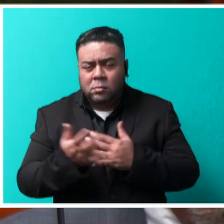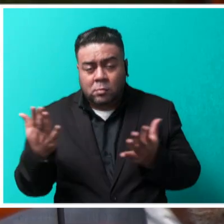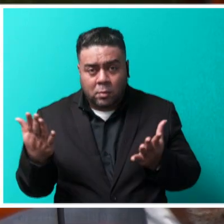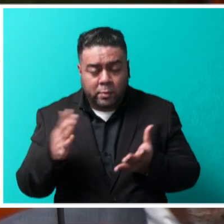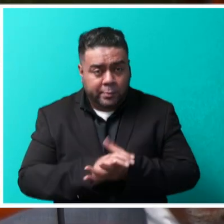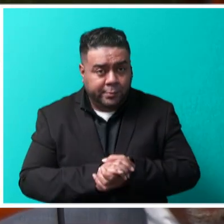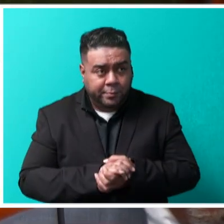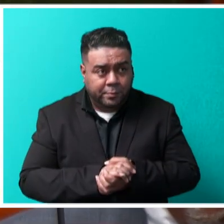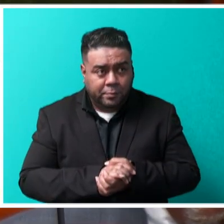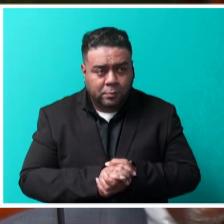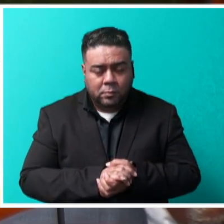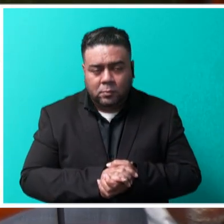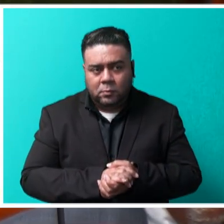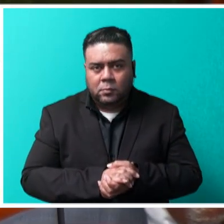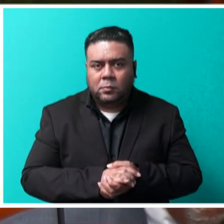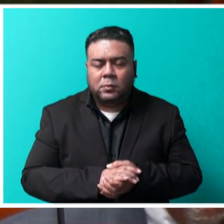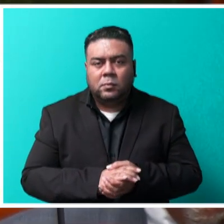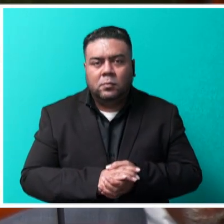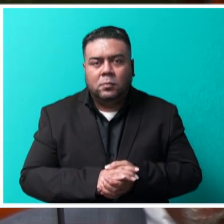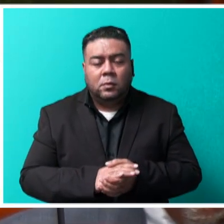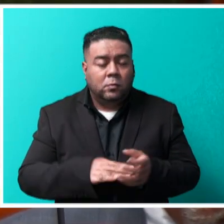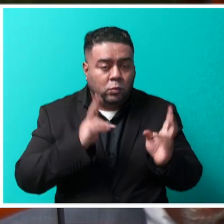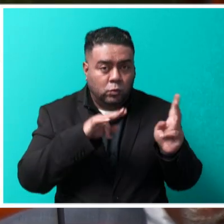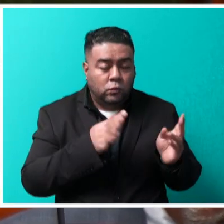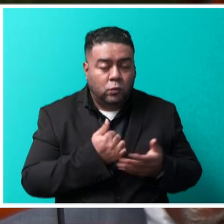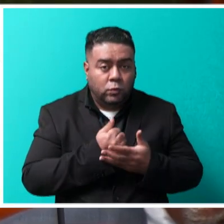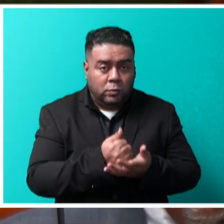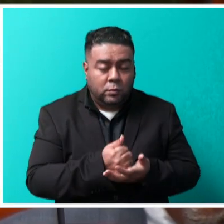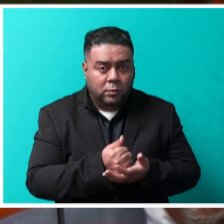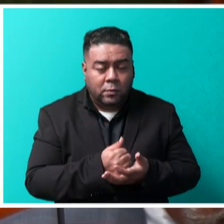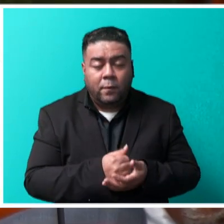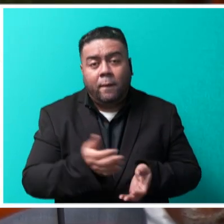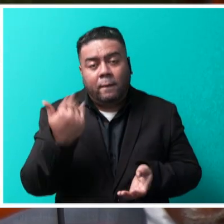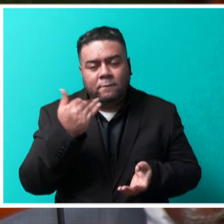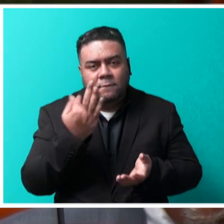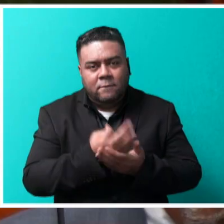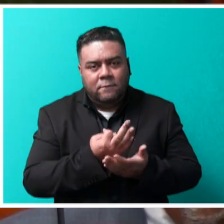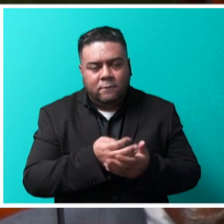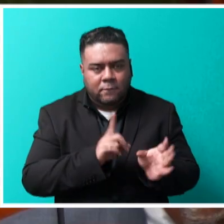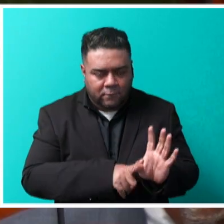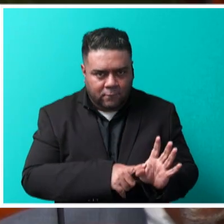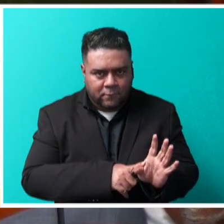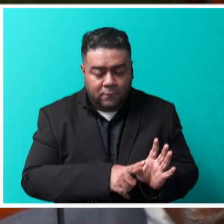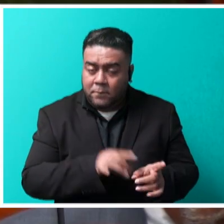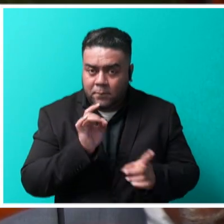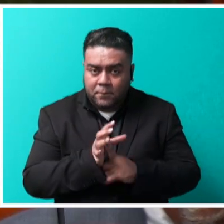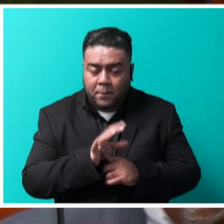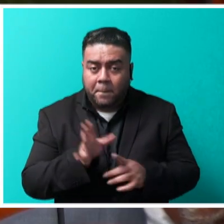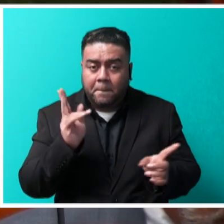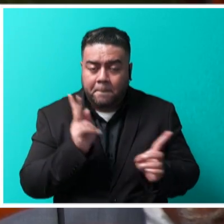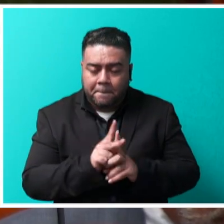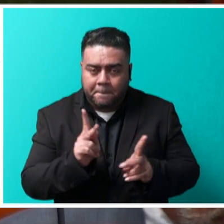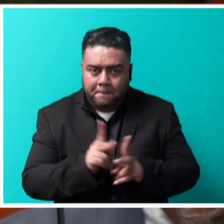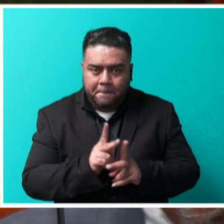targeted financial assistance to Habitat for Humanity, Fiji, during the last financial year. The crucial partnership aims to